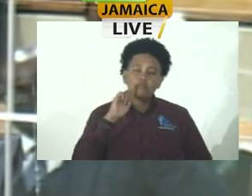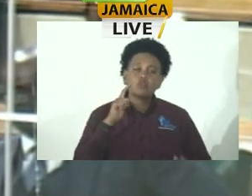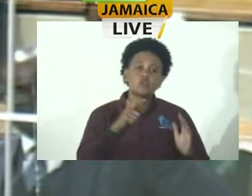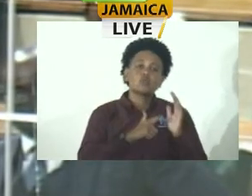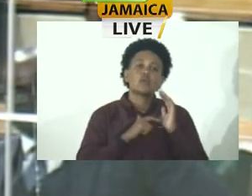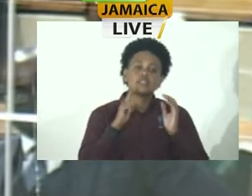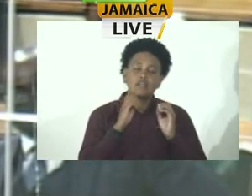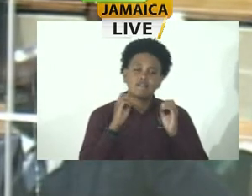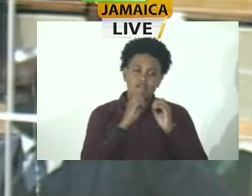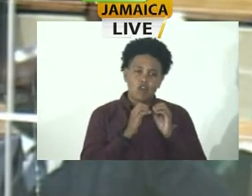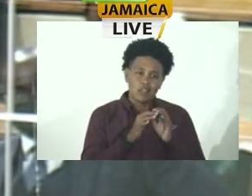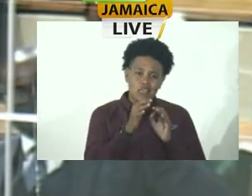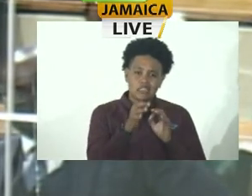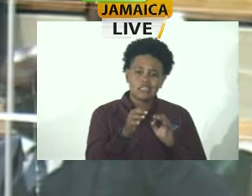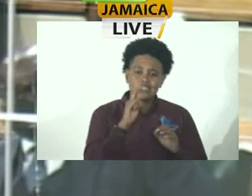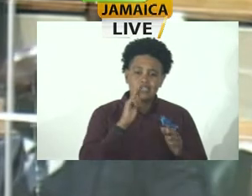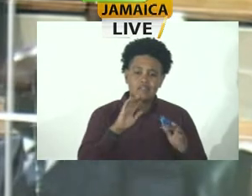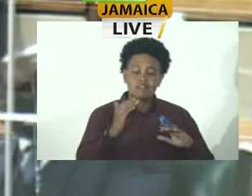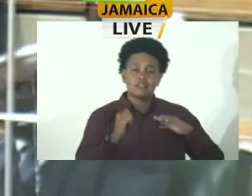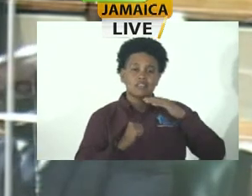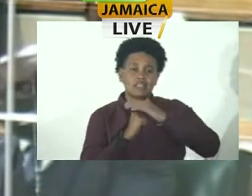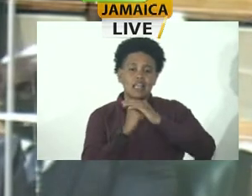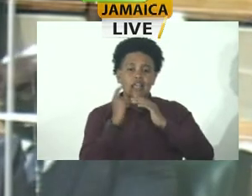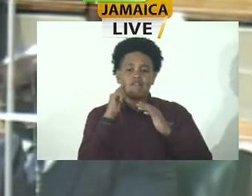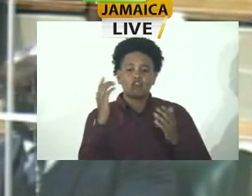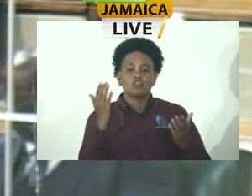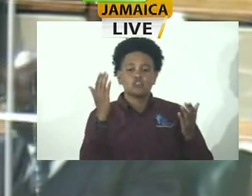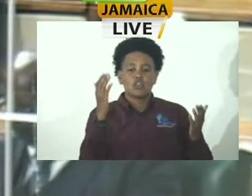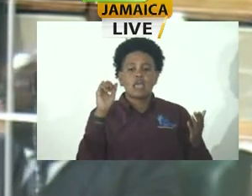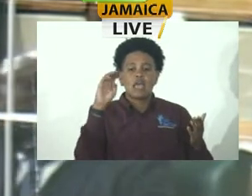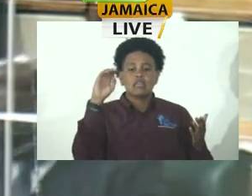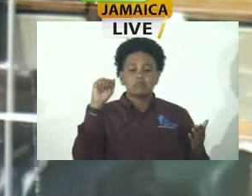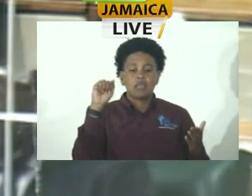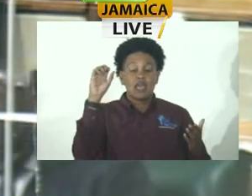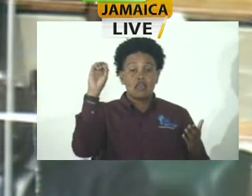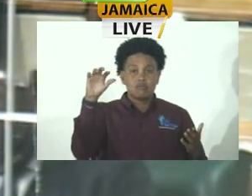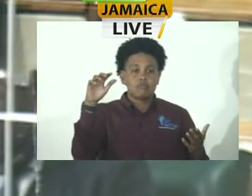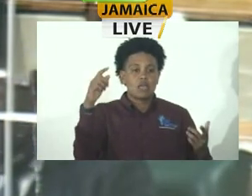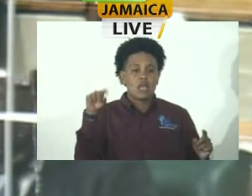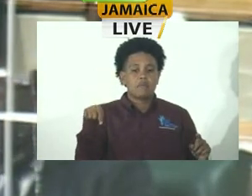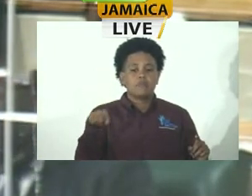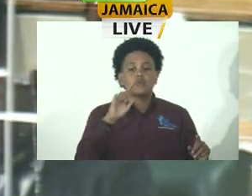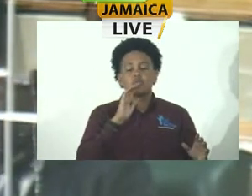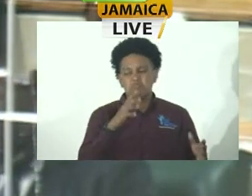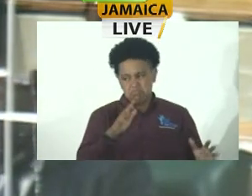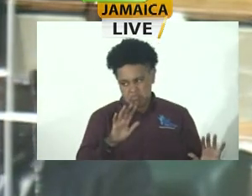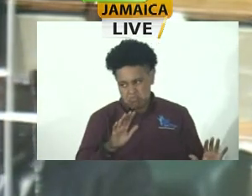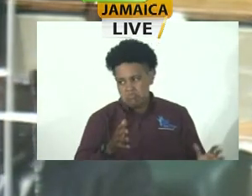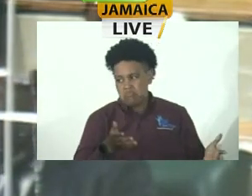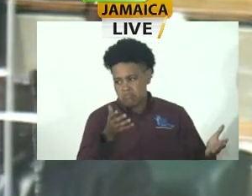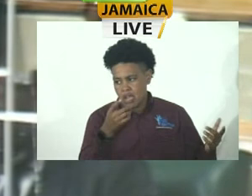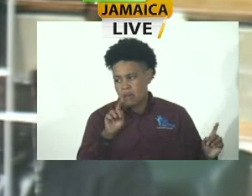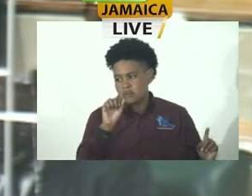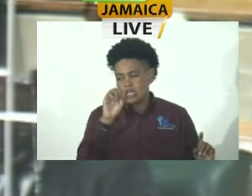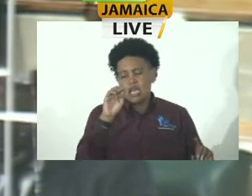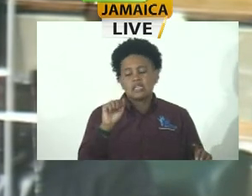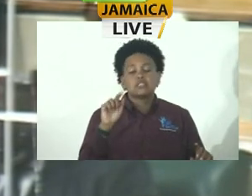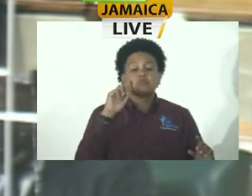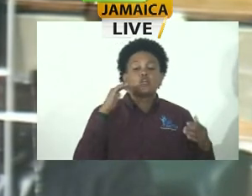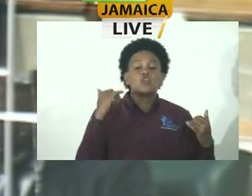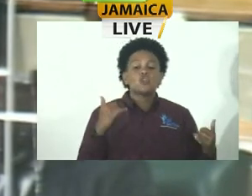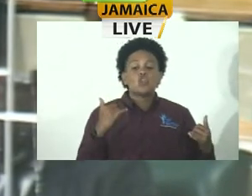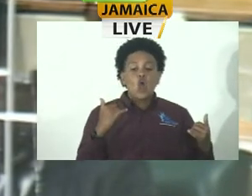a further extension of the deadline for the submission of sbas and this was granted so the sba's no